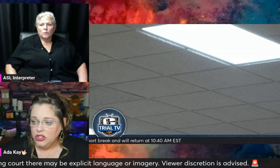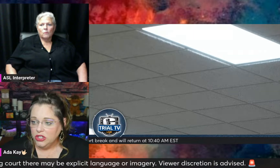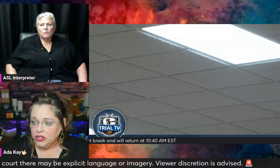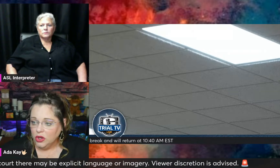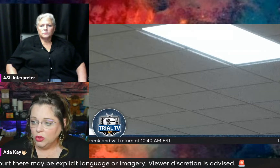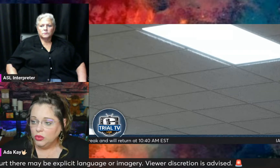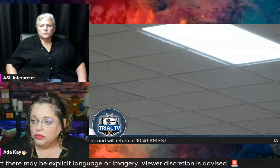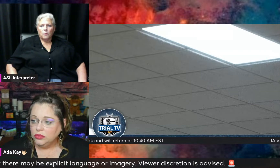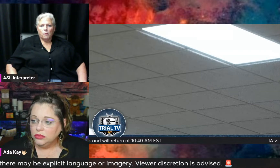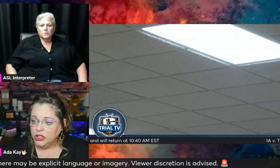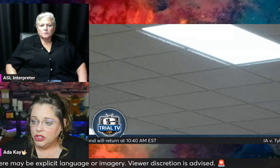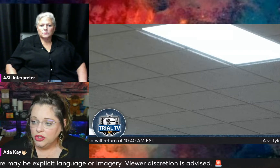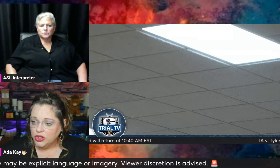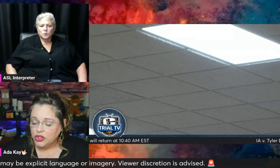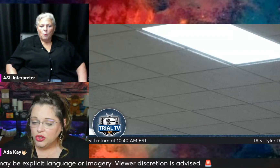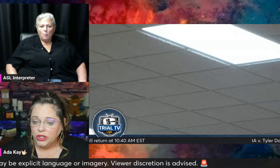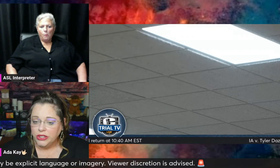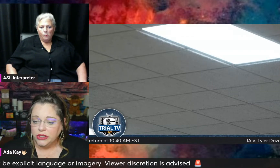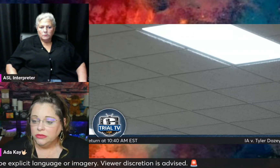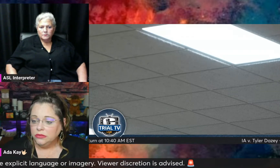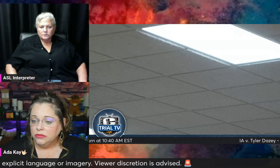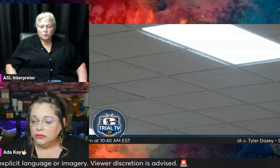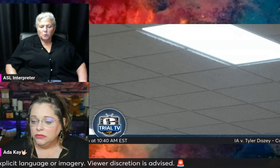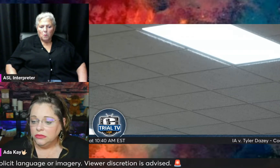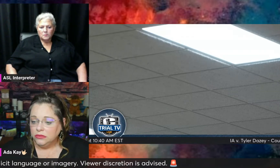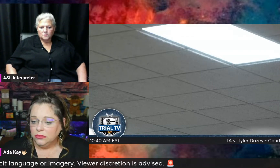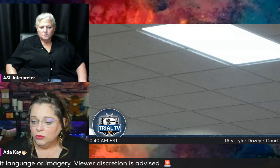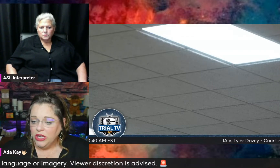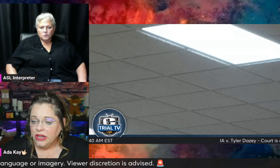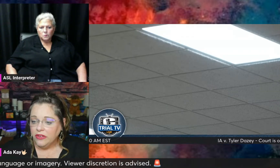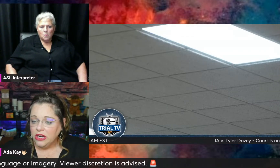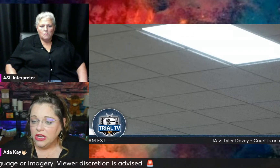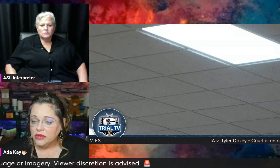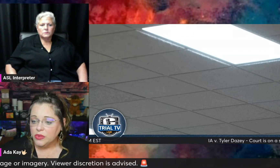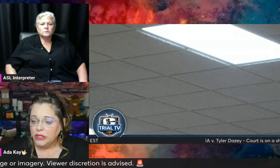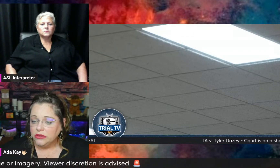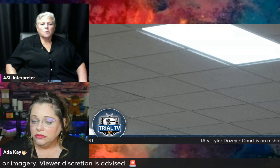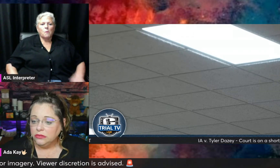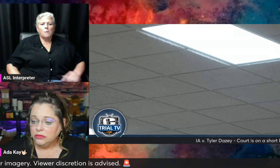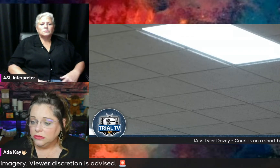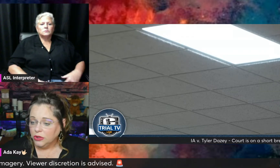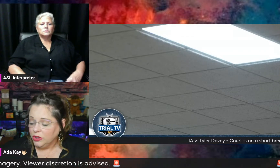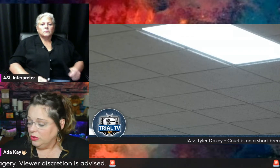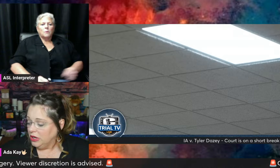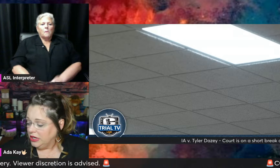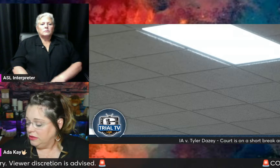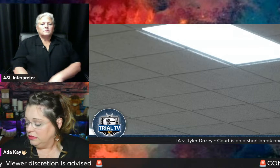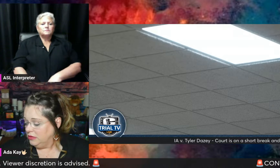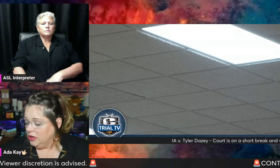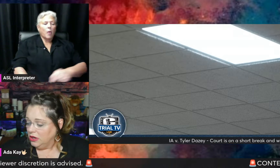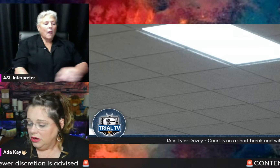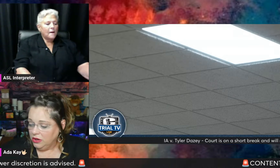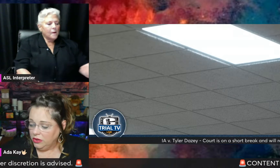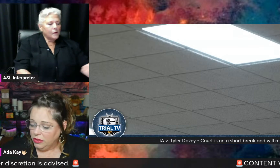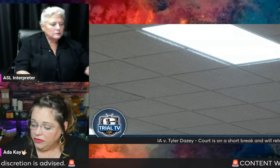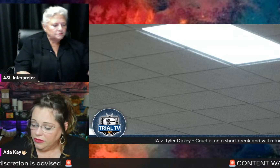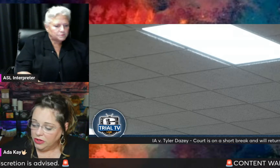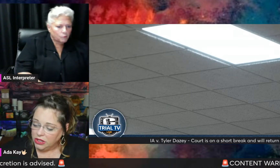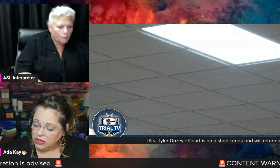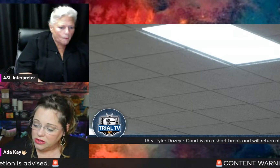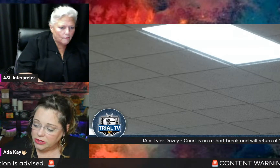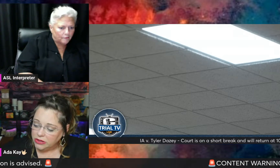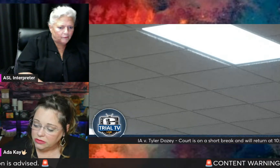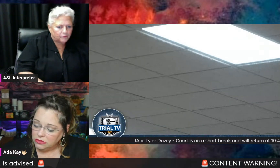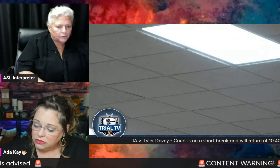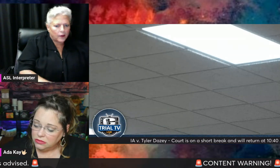if you didn't know and you just joined, we have an announcement. Are you ready? Are you ready for